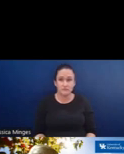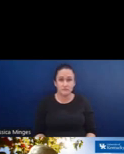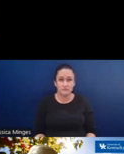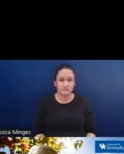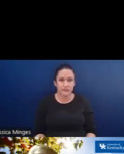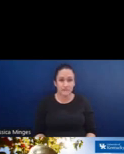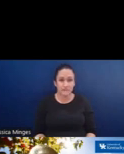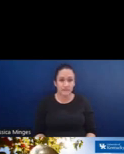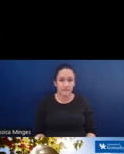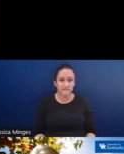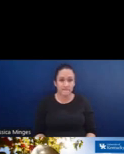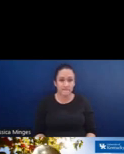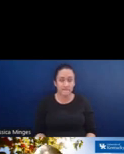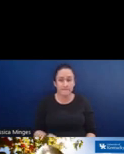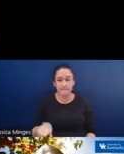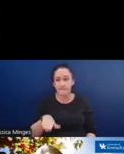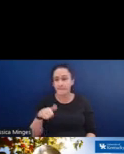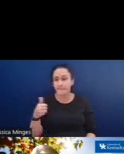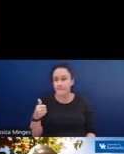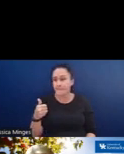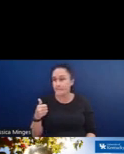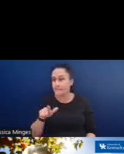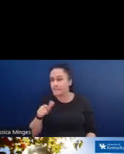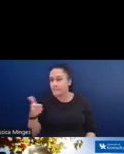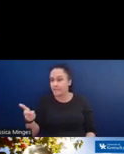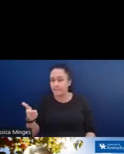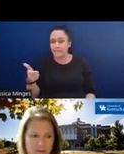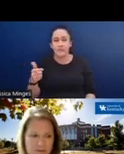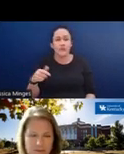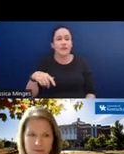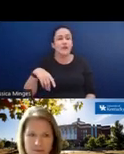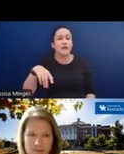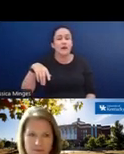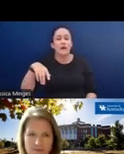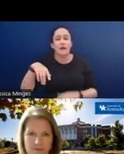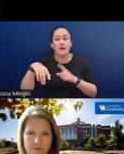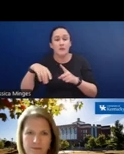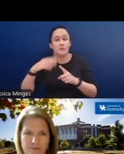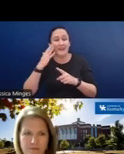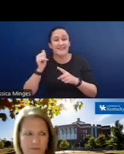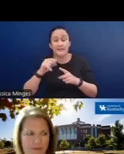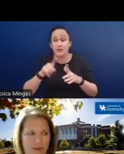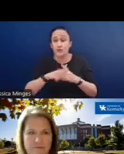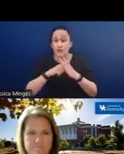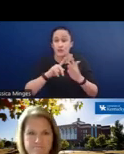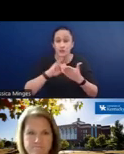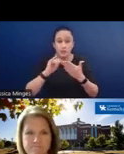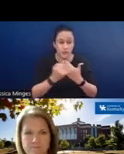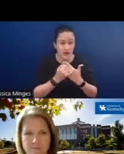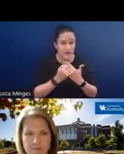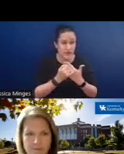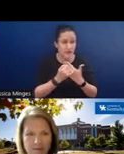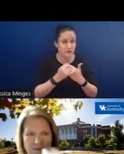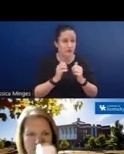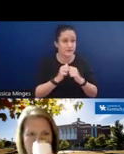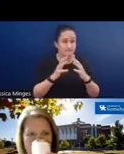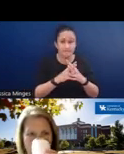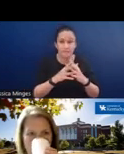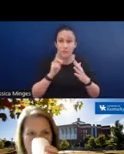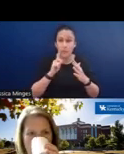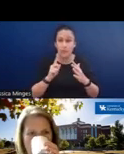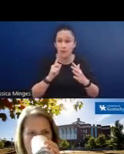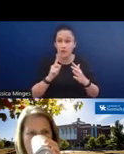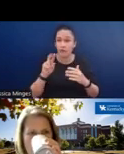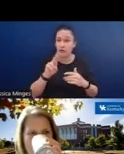And so we also, because the original project was incorporating within recovery community centers, we